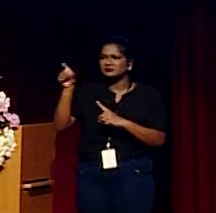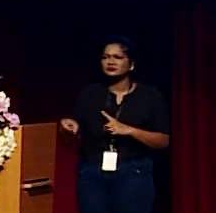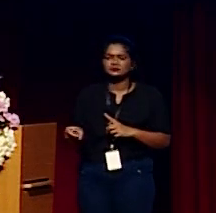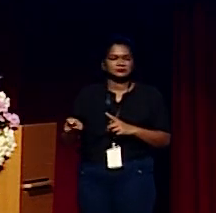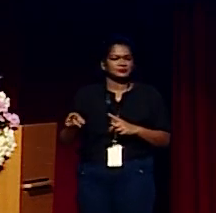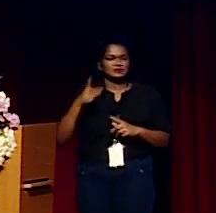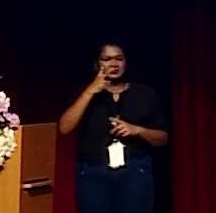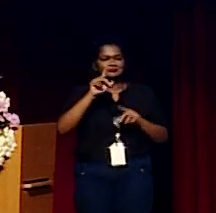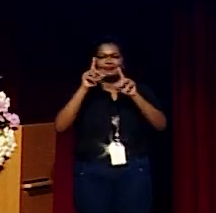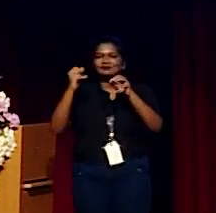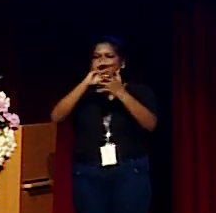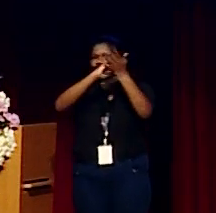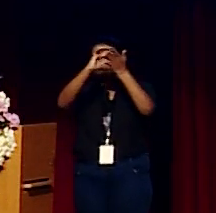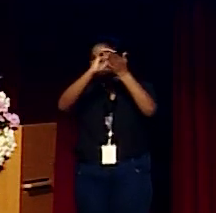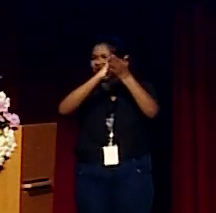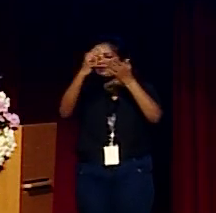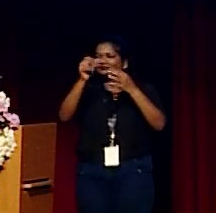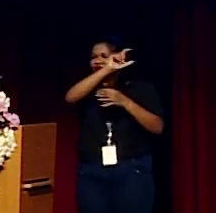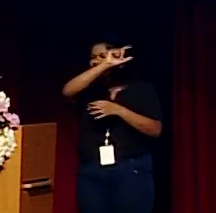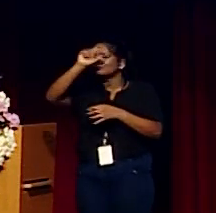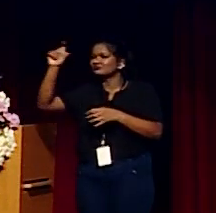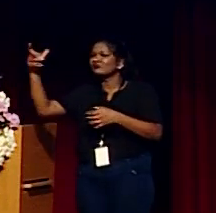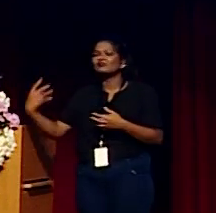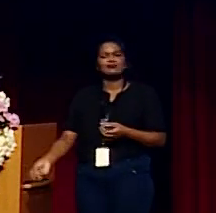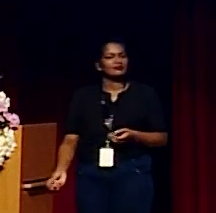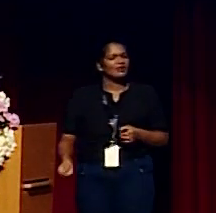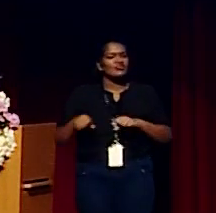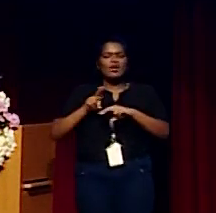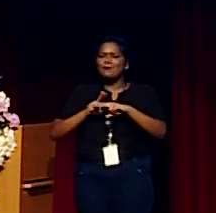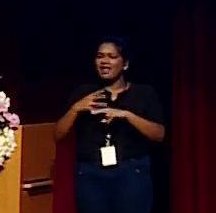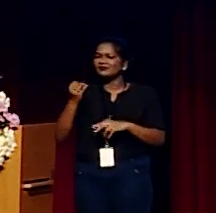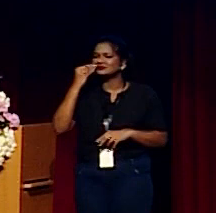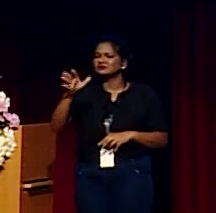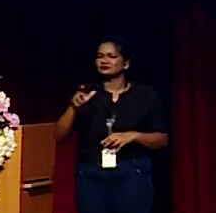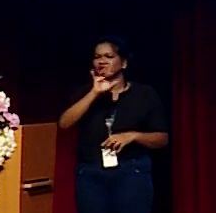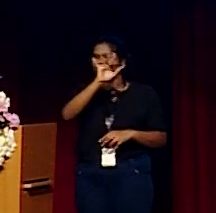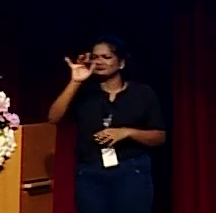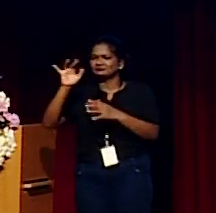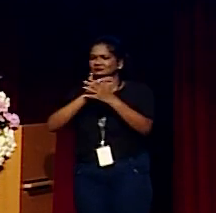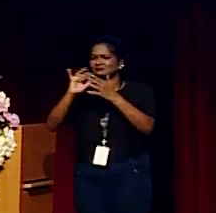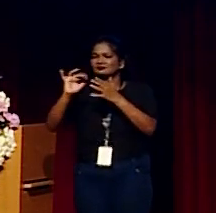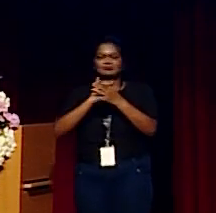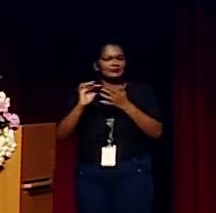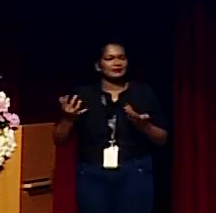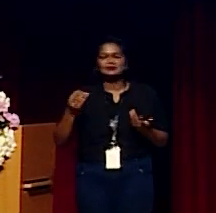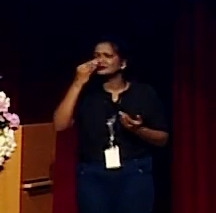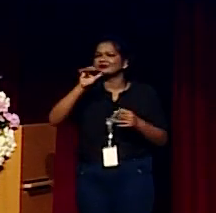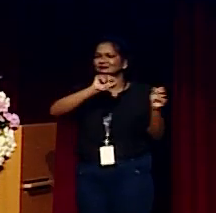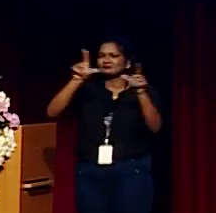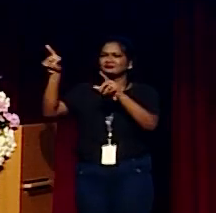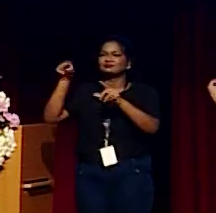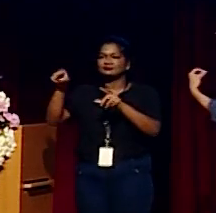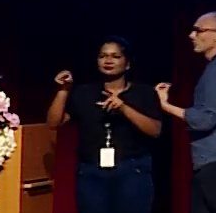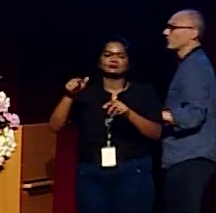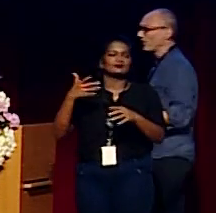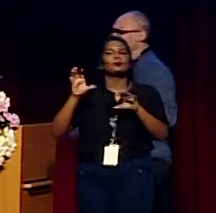there is now a Braille line underneath the entire formula. That is the Braille that would show up on your Braille display. And